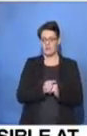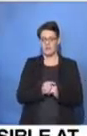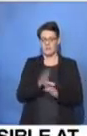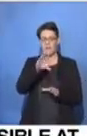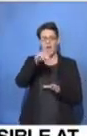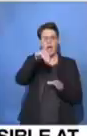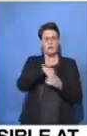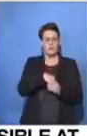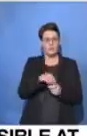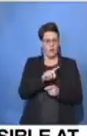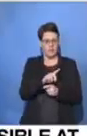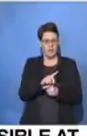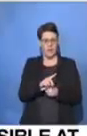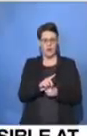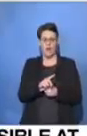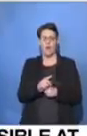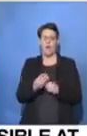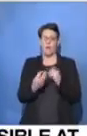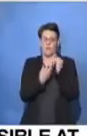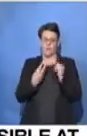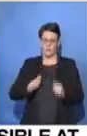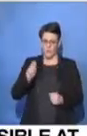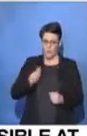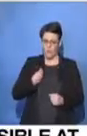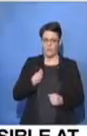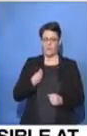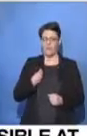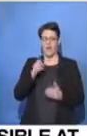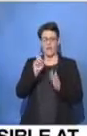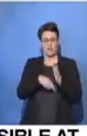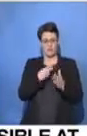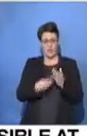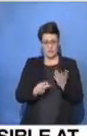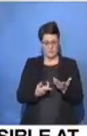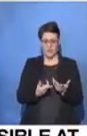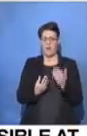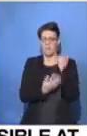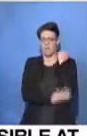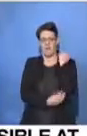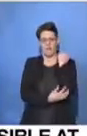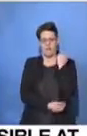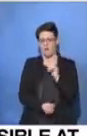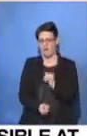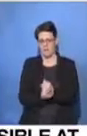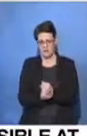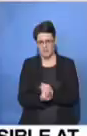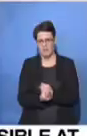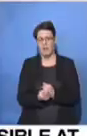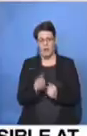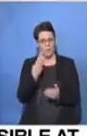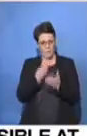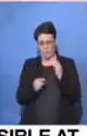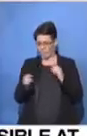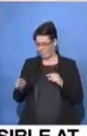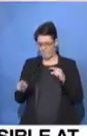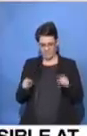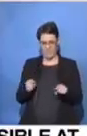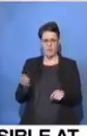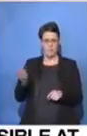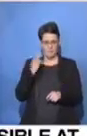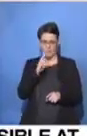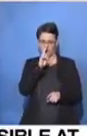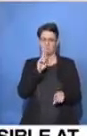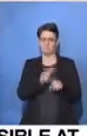included poor youth voter registration, an item that has been noted by both missions